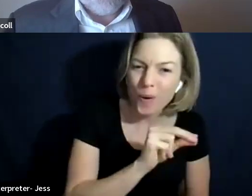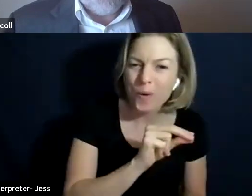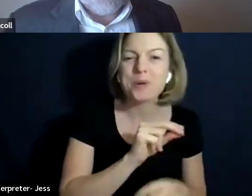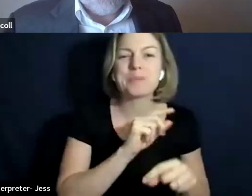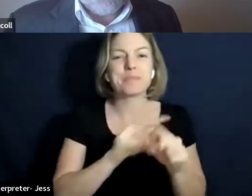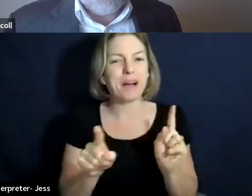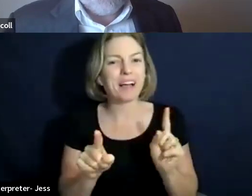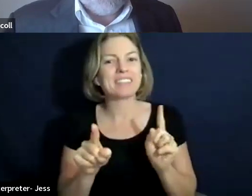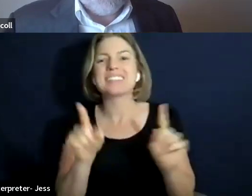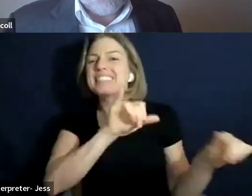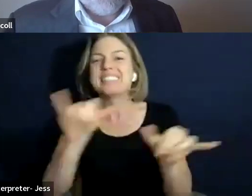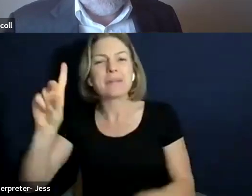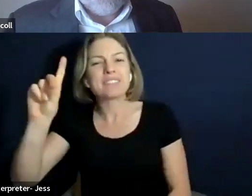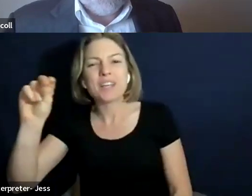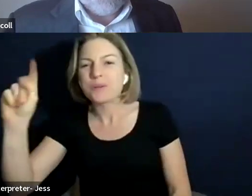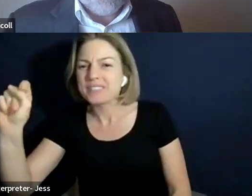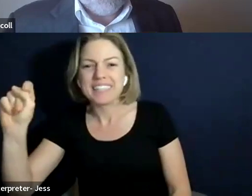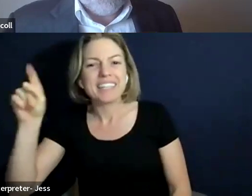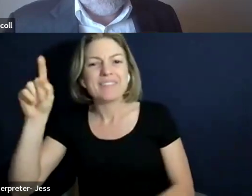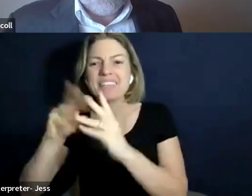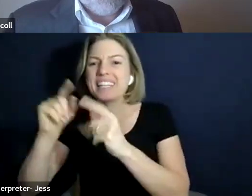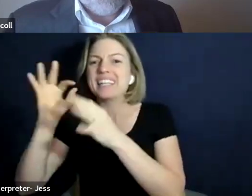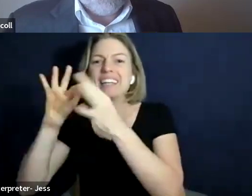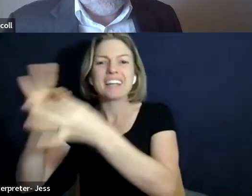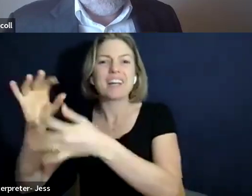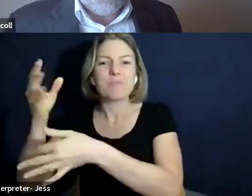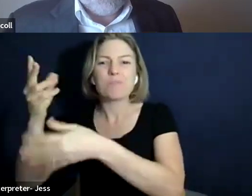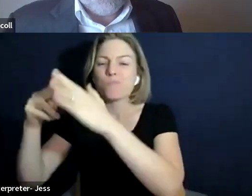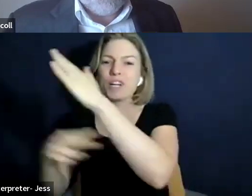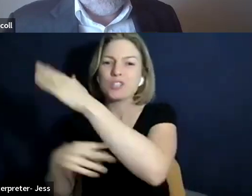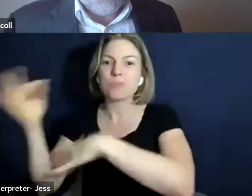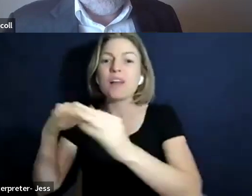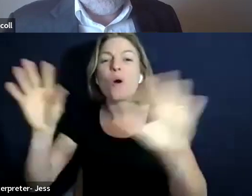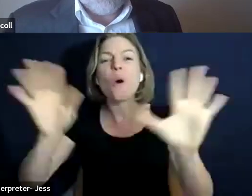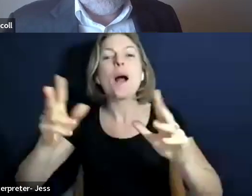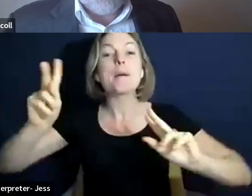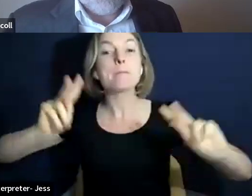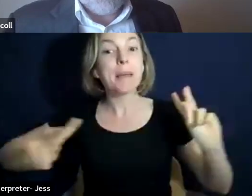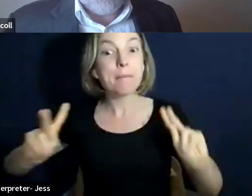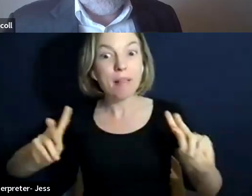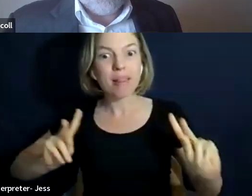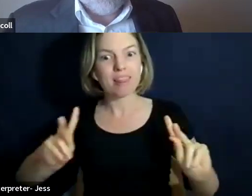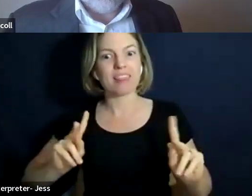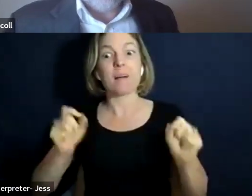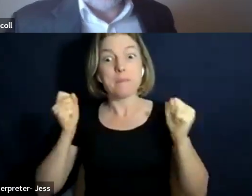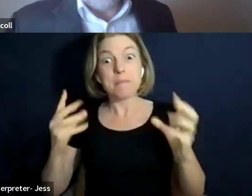to the DOT meeting about the bridge replacement. We're coming at this from people on the ground, many people passing